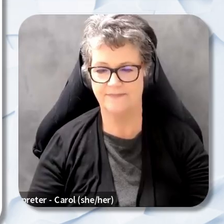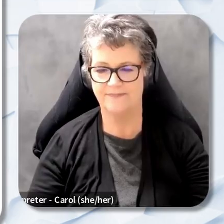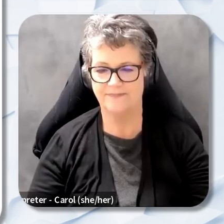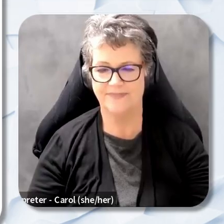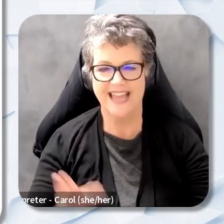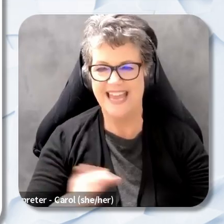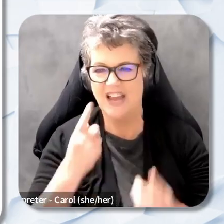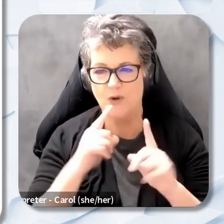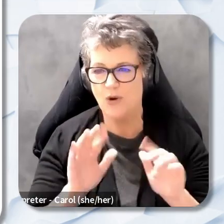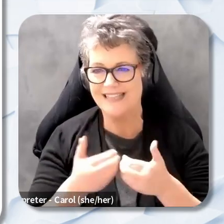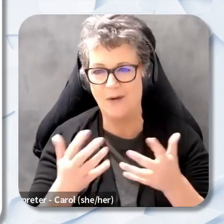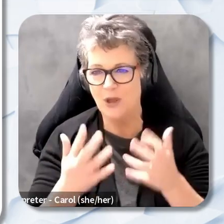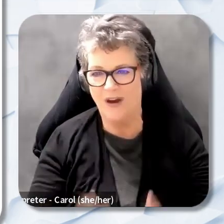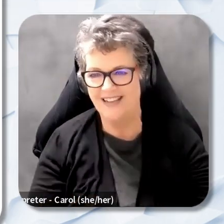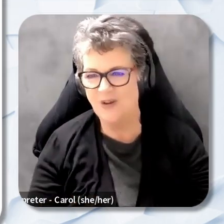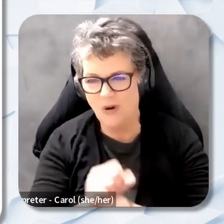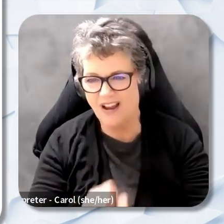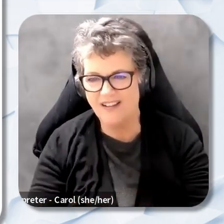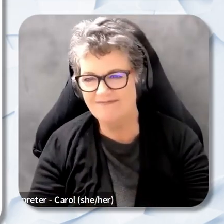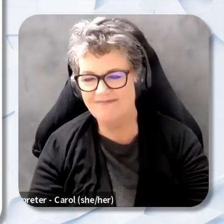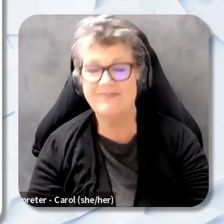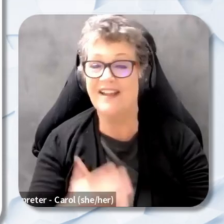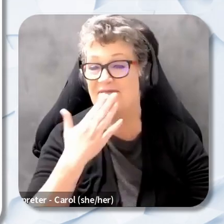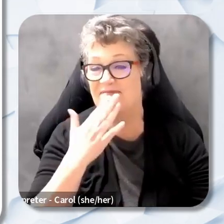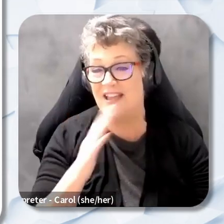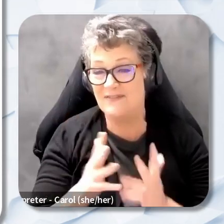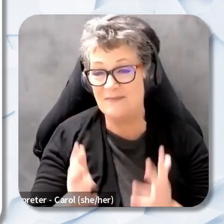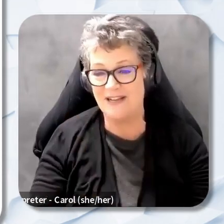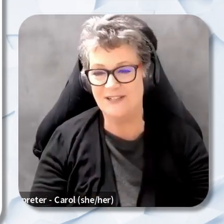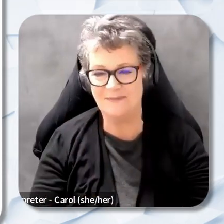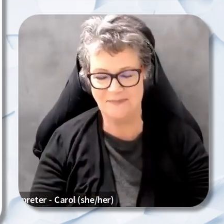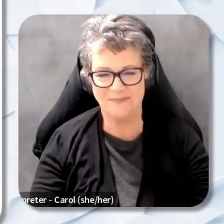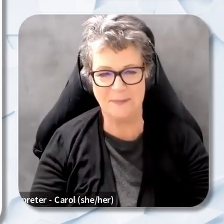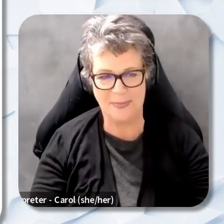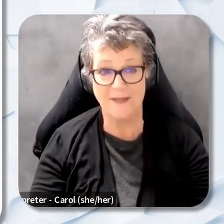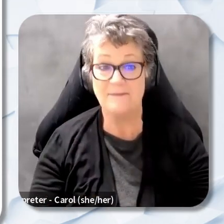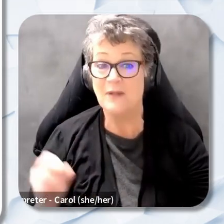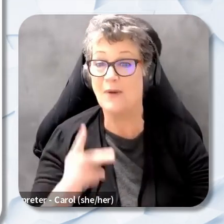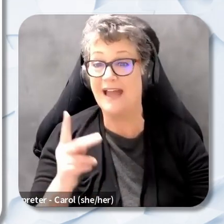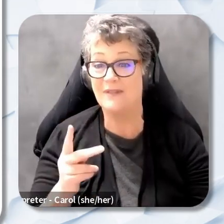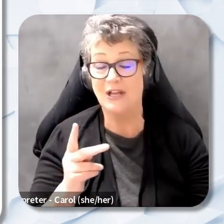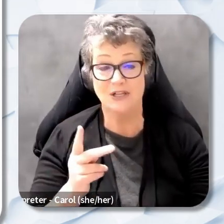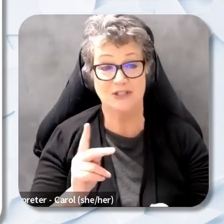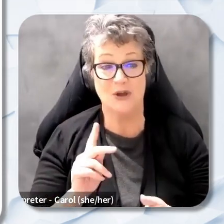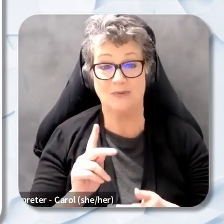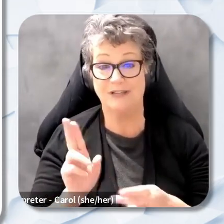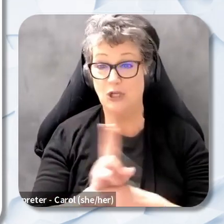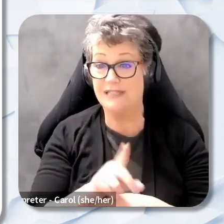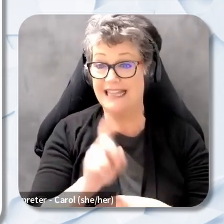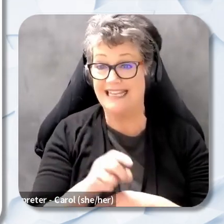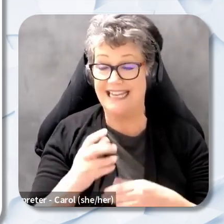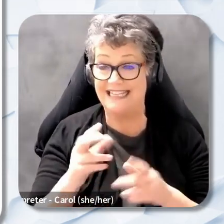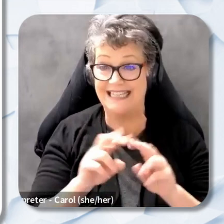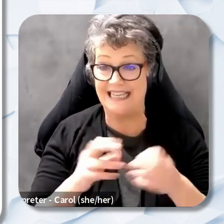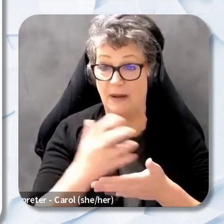Never works the way you want it. Thank you very much. Okay, so based on the needs assessment collected in